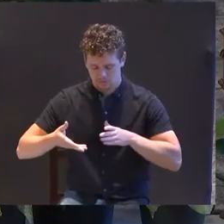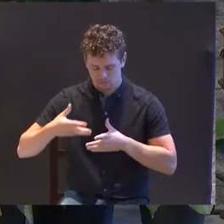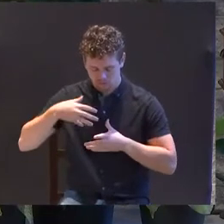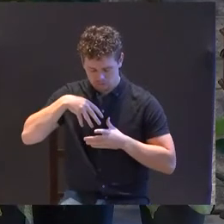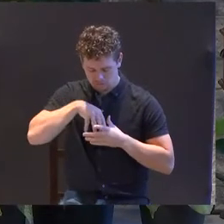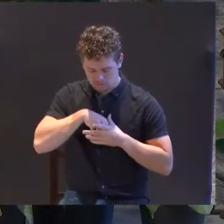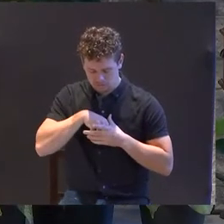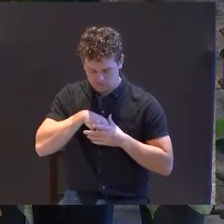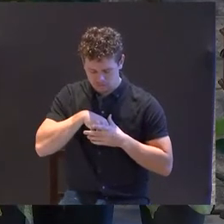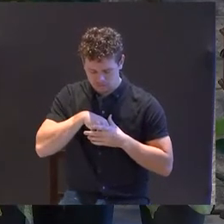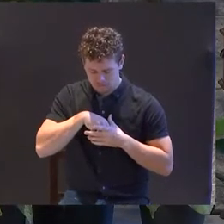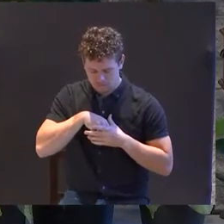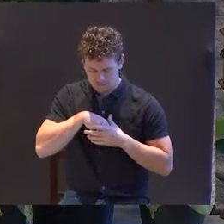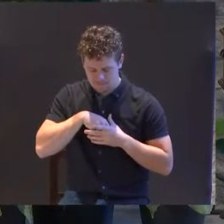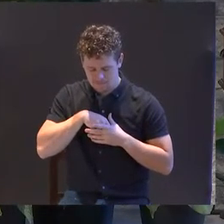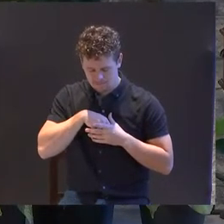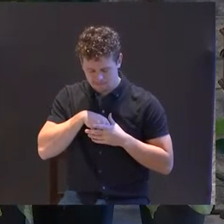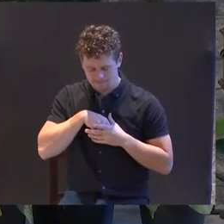go.